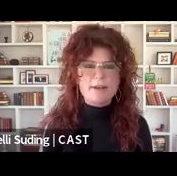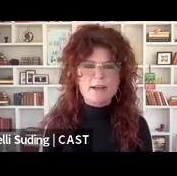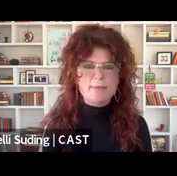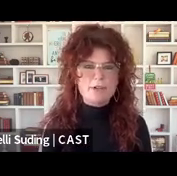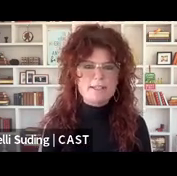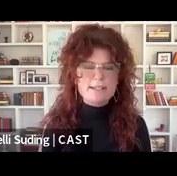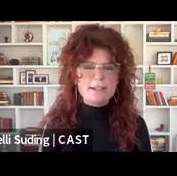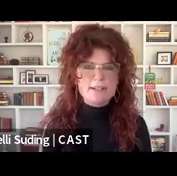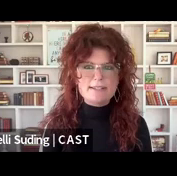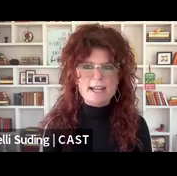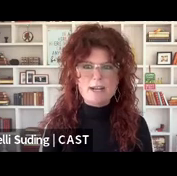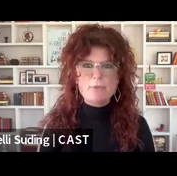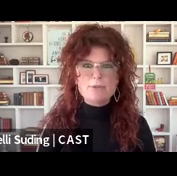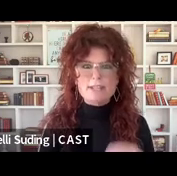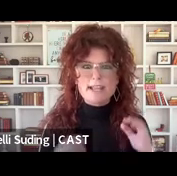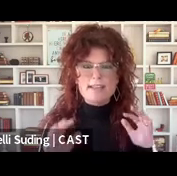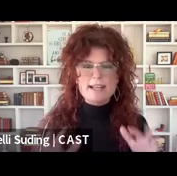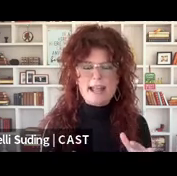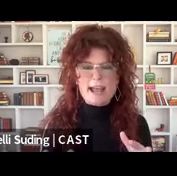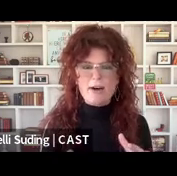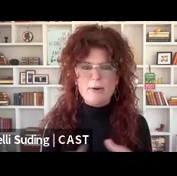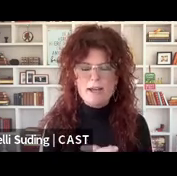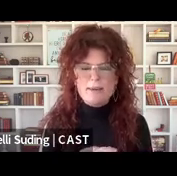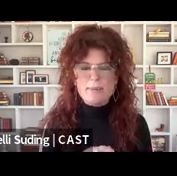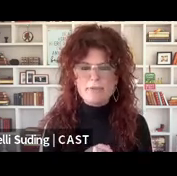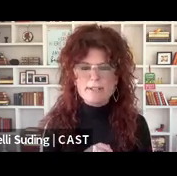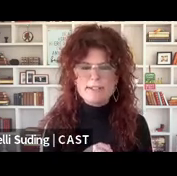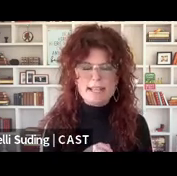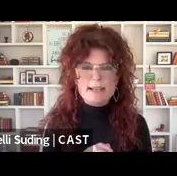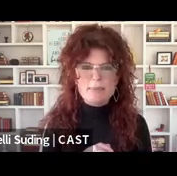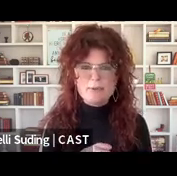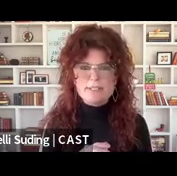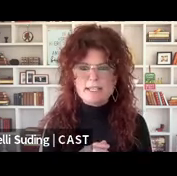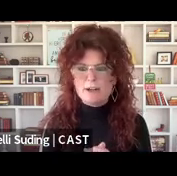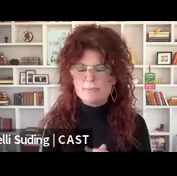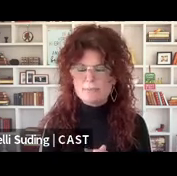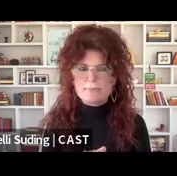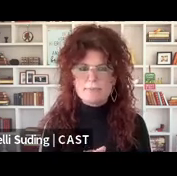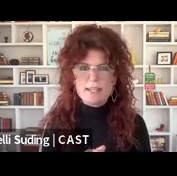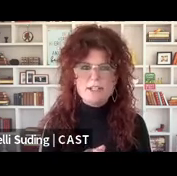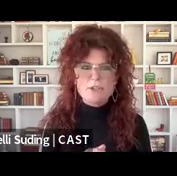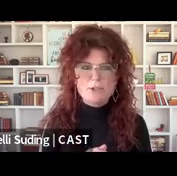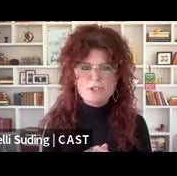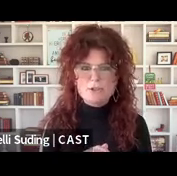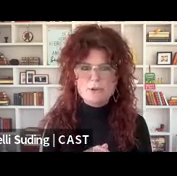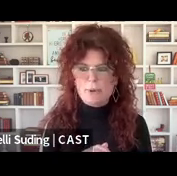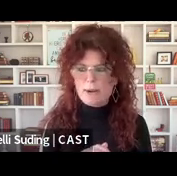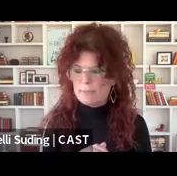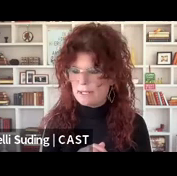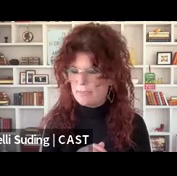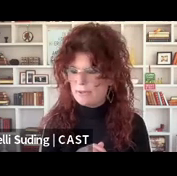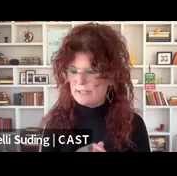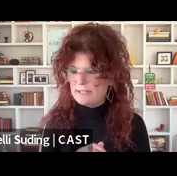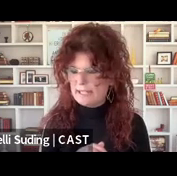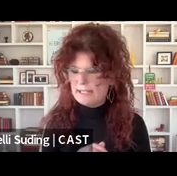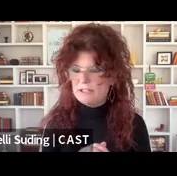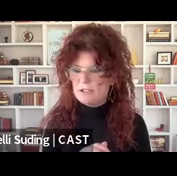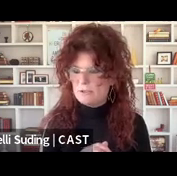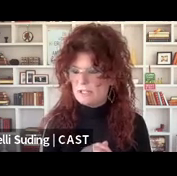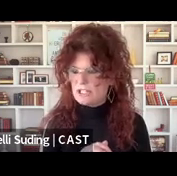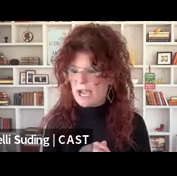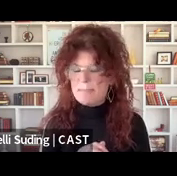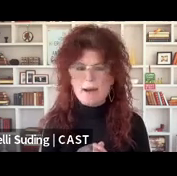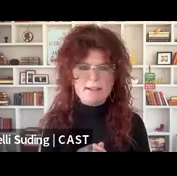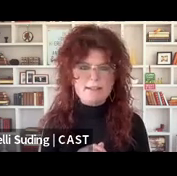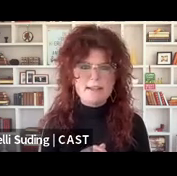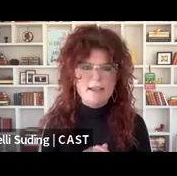this learning series. And I will say that now my friend Sam, who is here, is going to probably put the link